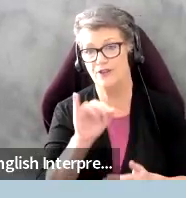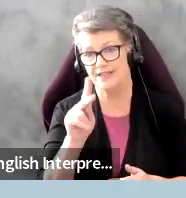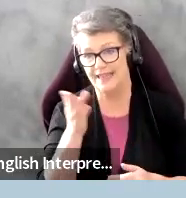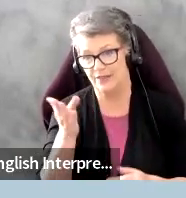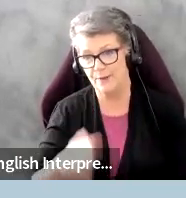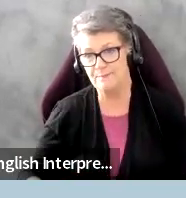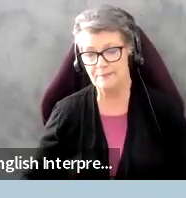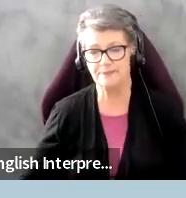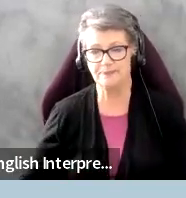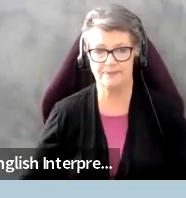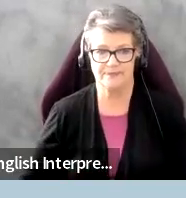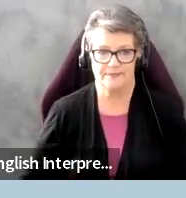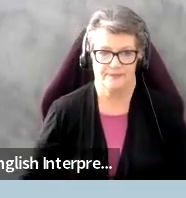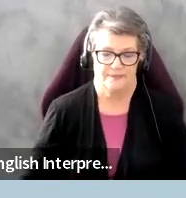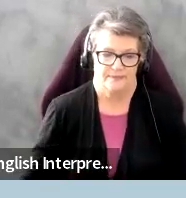that.